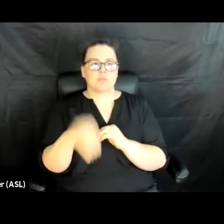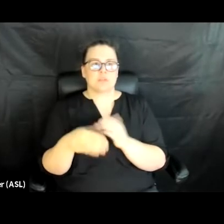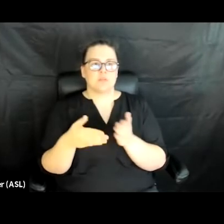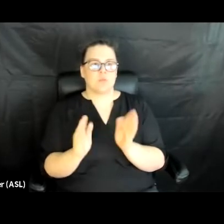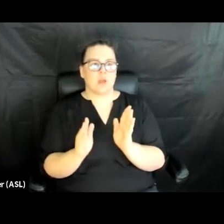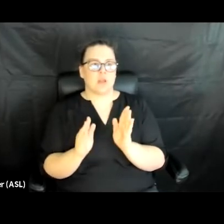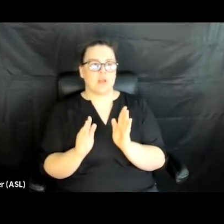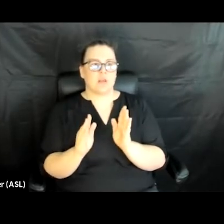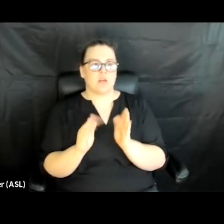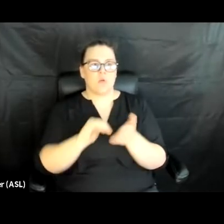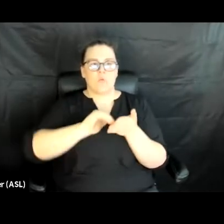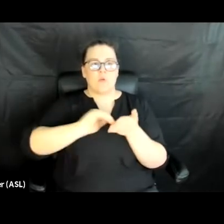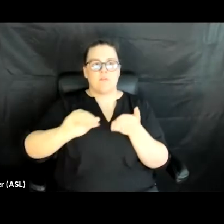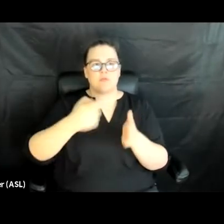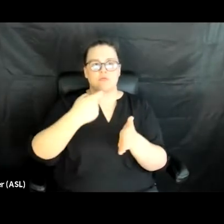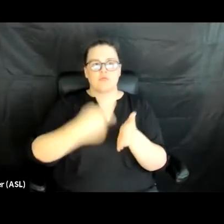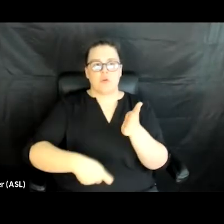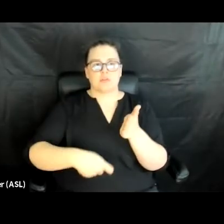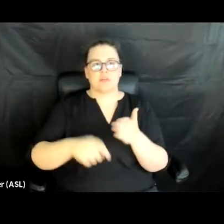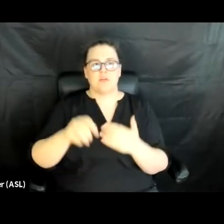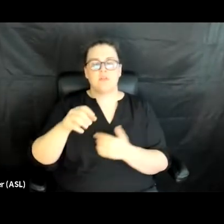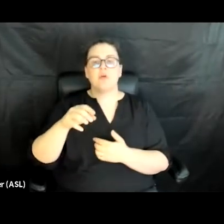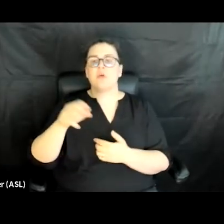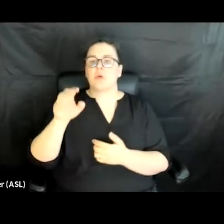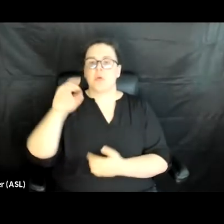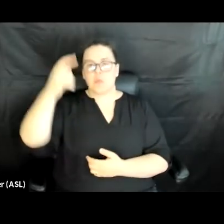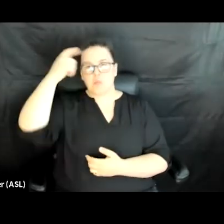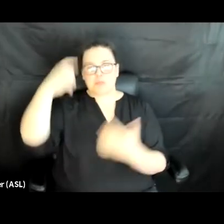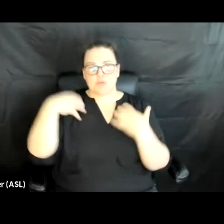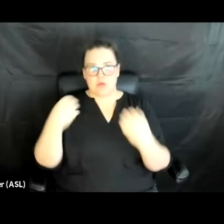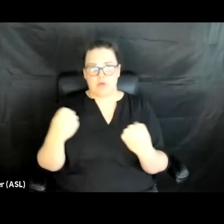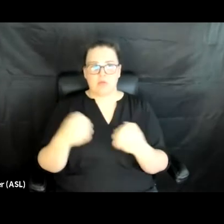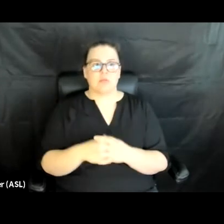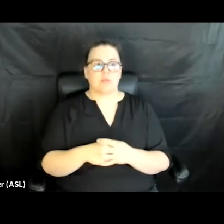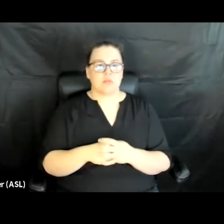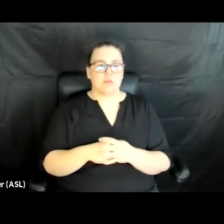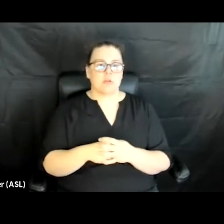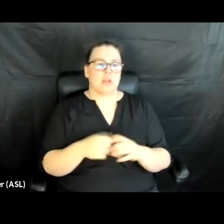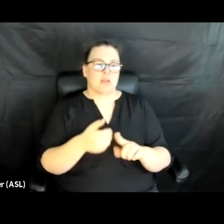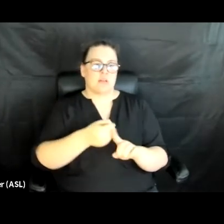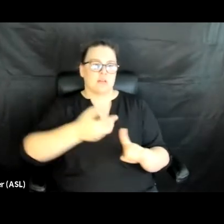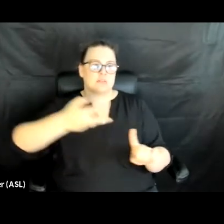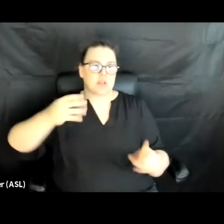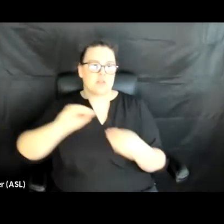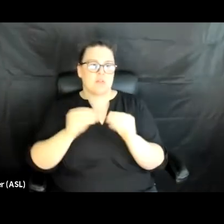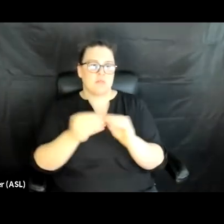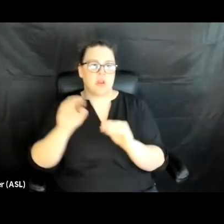health and substance abuse services, and 3% increased coverage for out-of-network mental health and substance